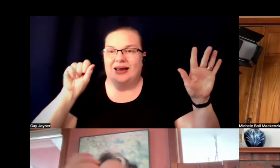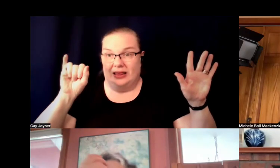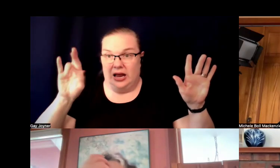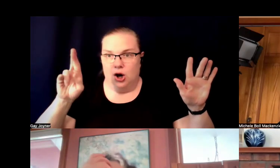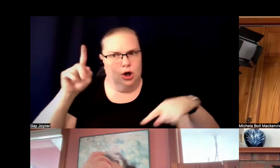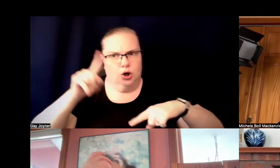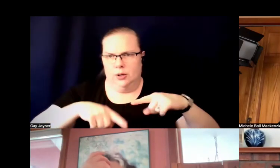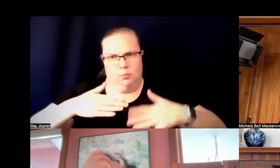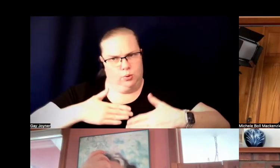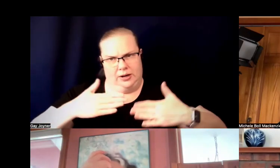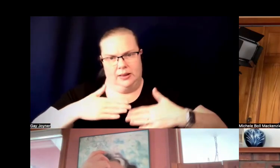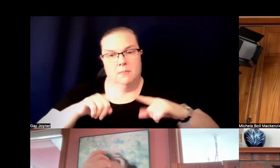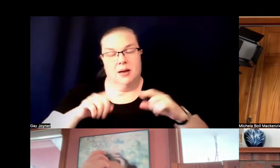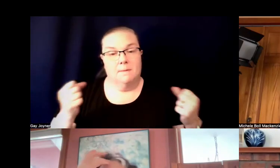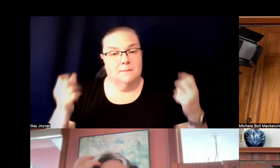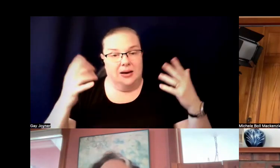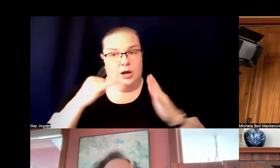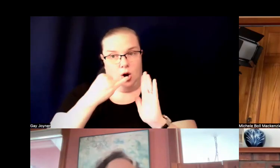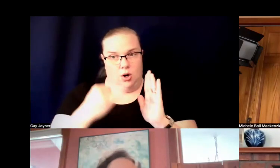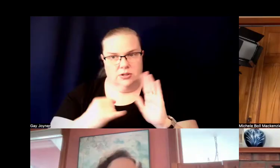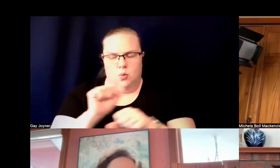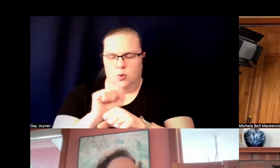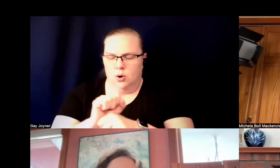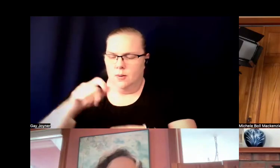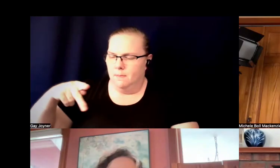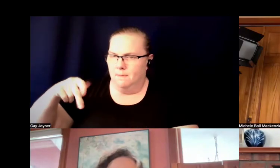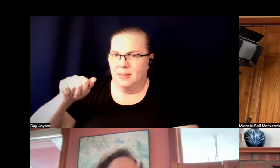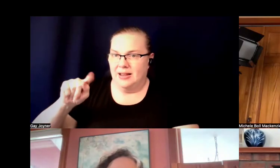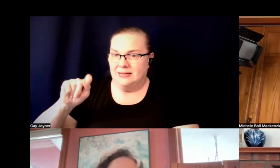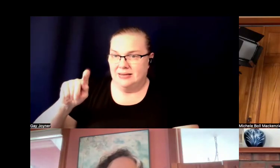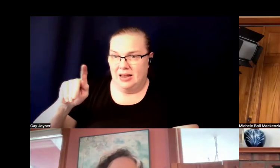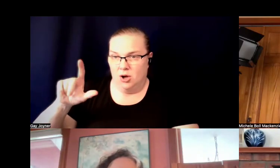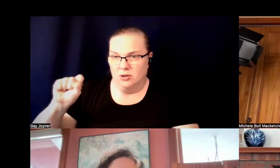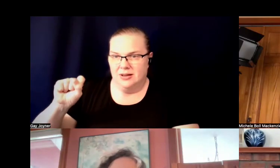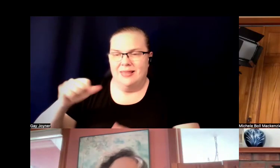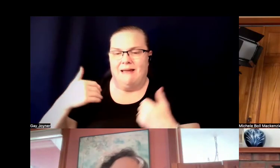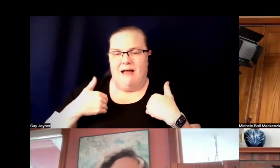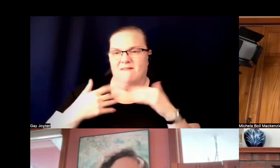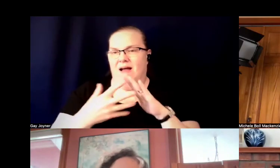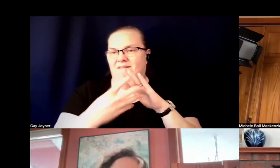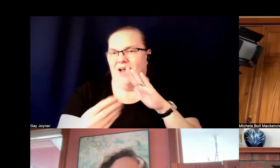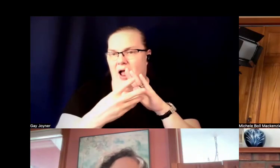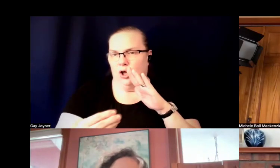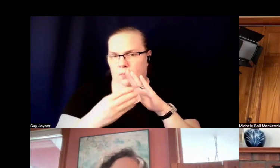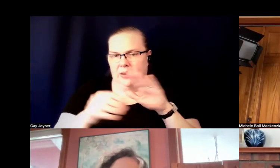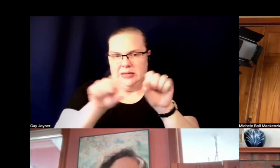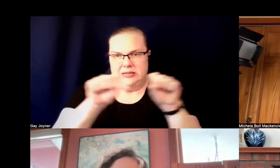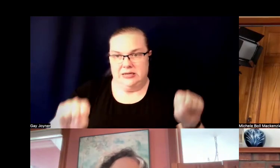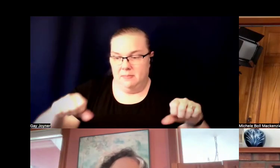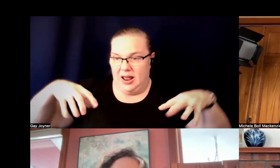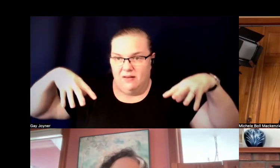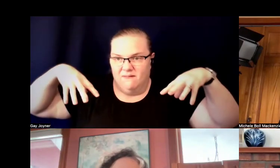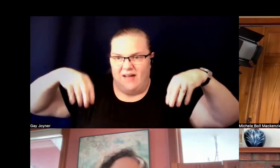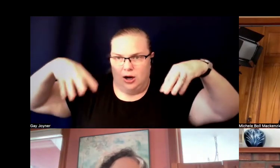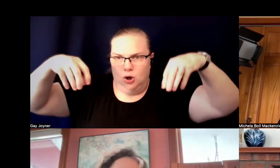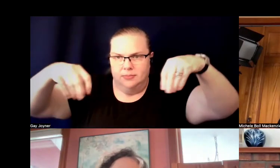I know yes. a lot of artists now who work in pastels have work with a vacuum system that'll literally vacuum up the dust as they